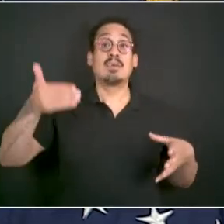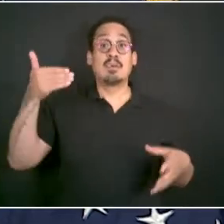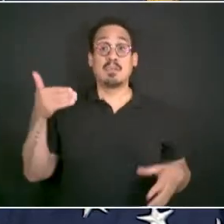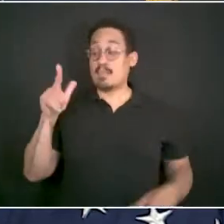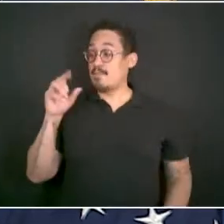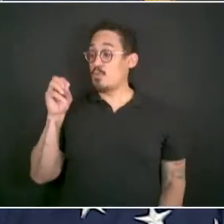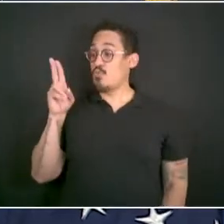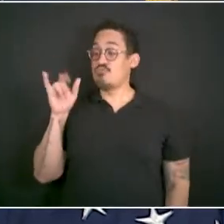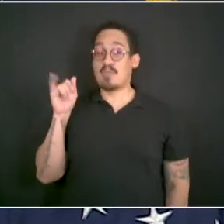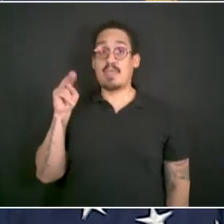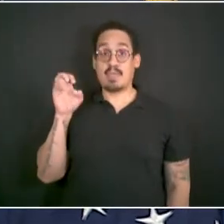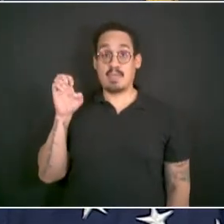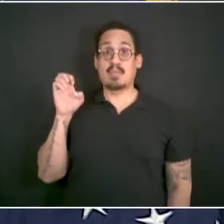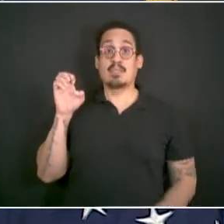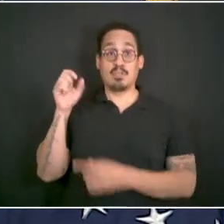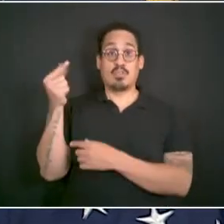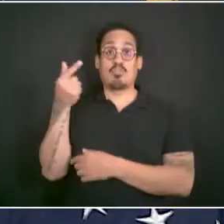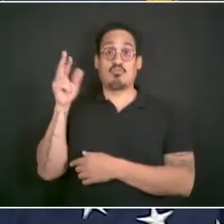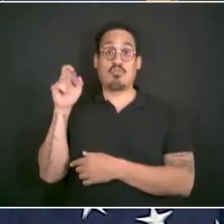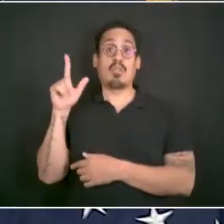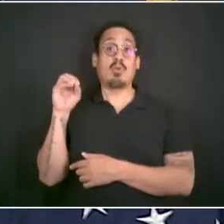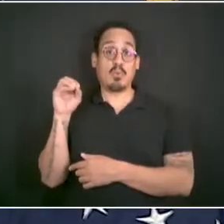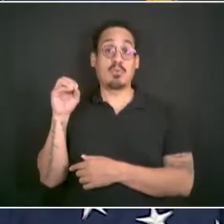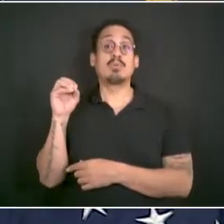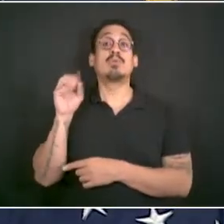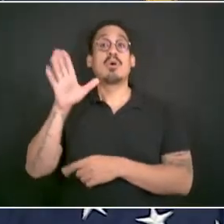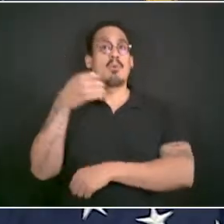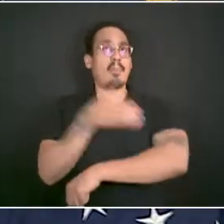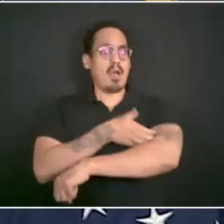Grillo, her power was very much there.